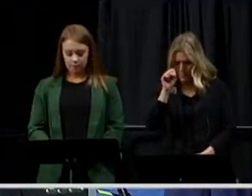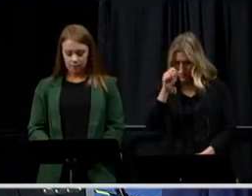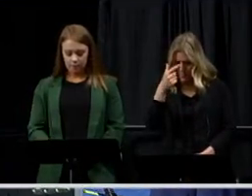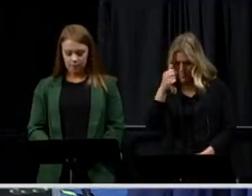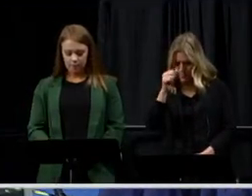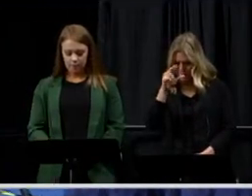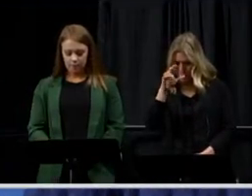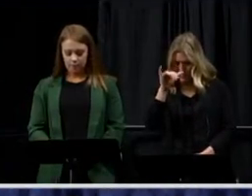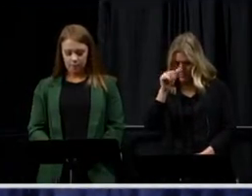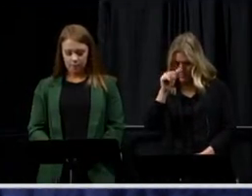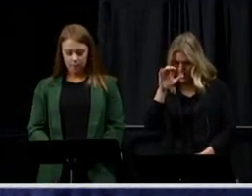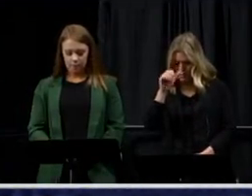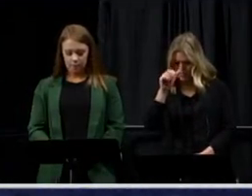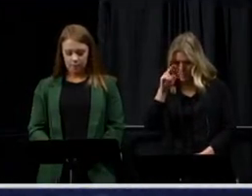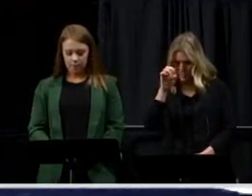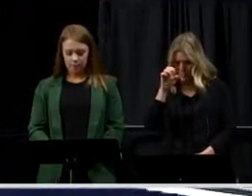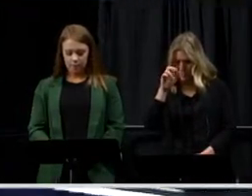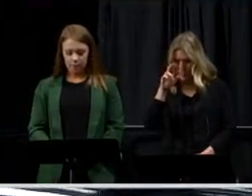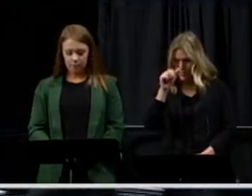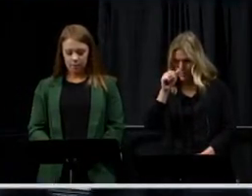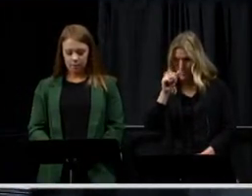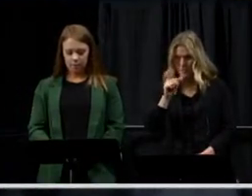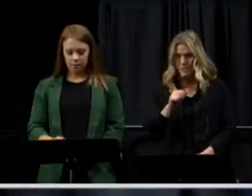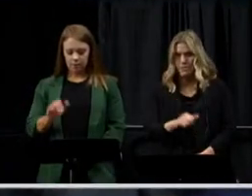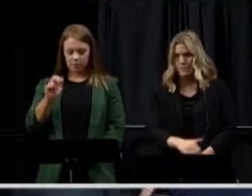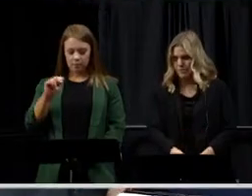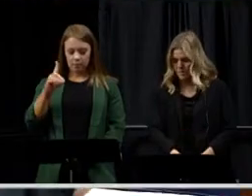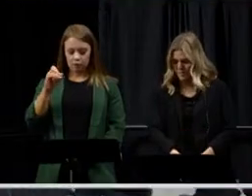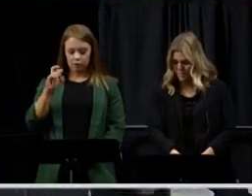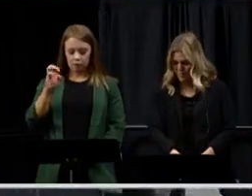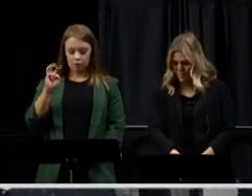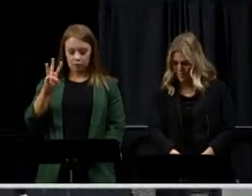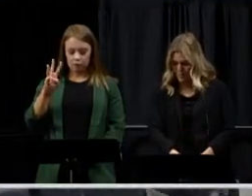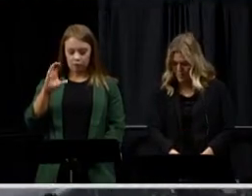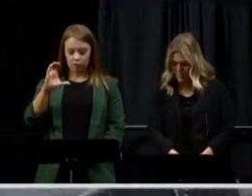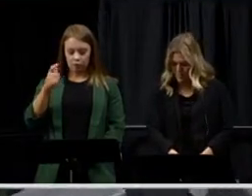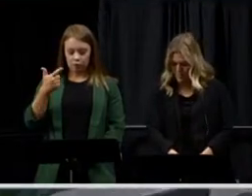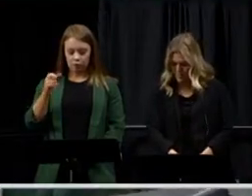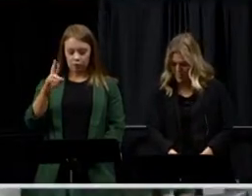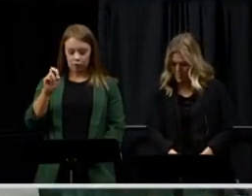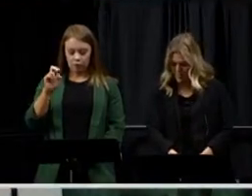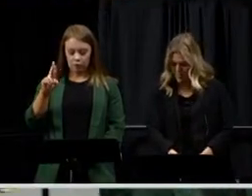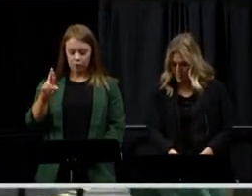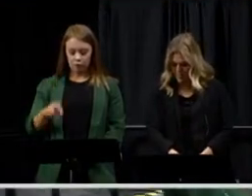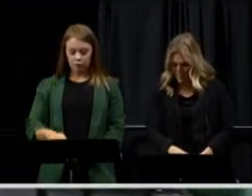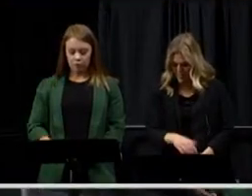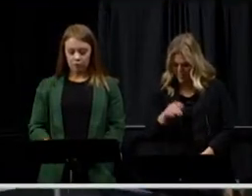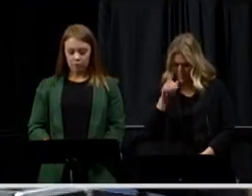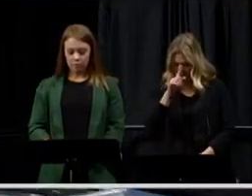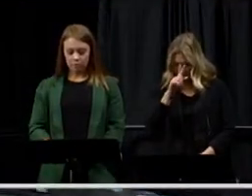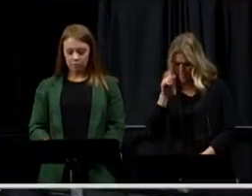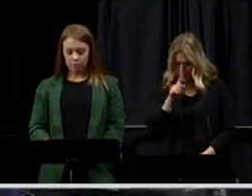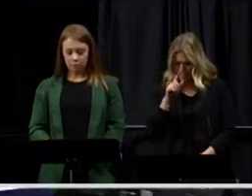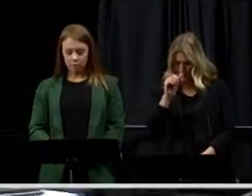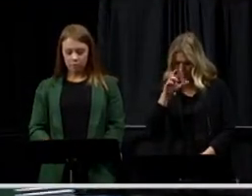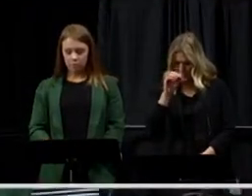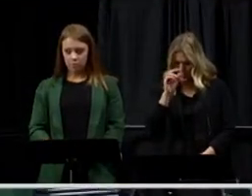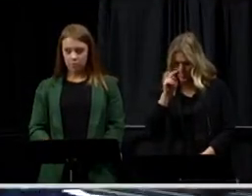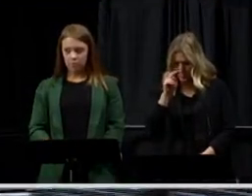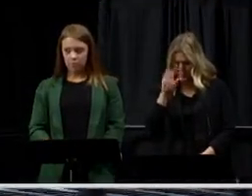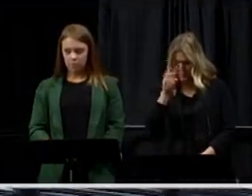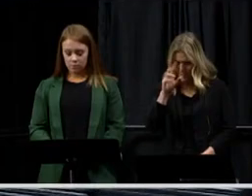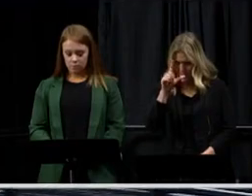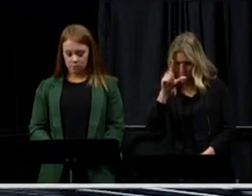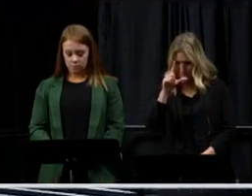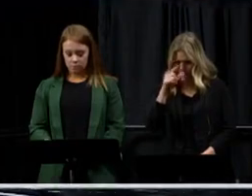Garcia Carrera. Andrew Clay Garner. Zaron William Lee